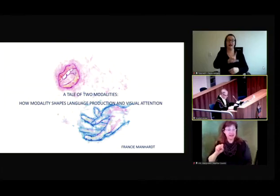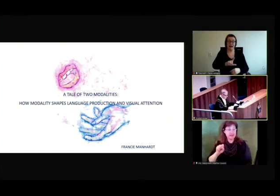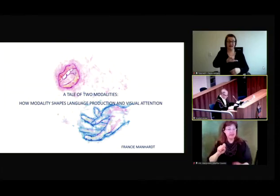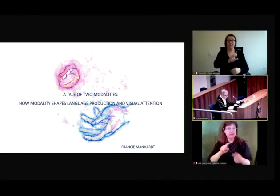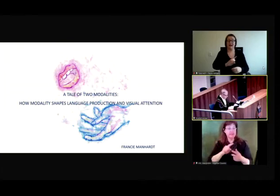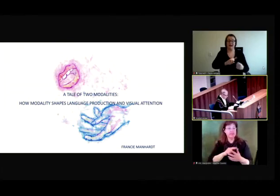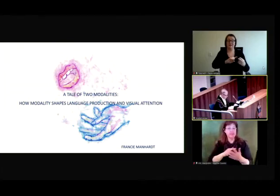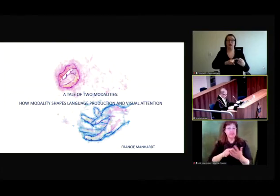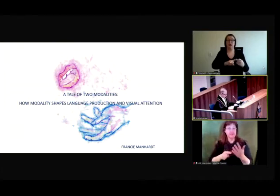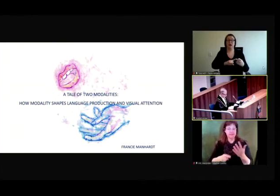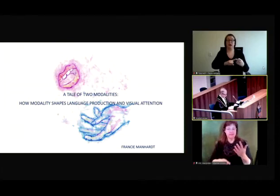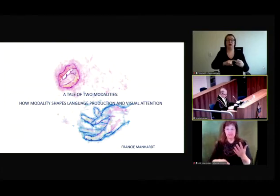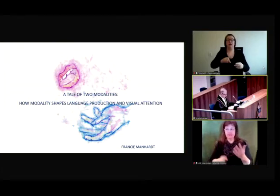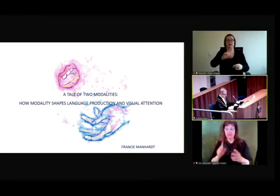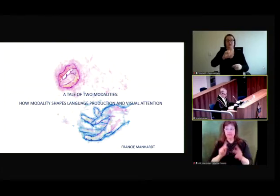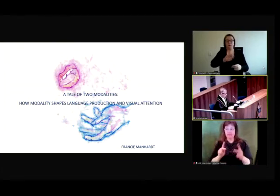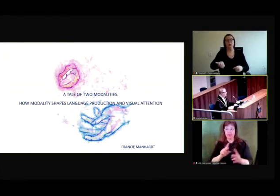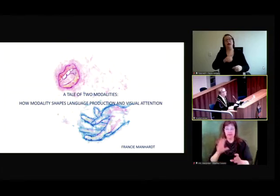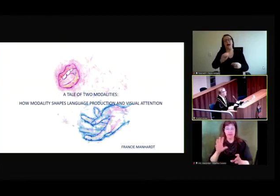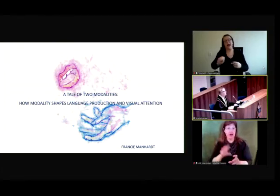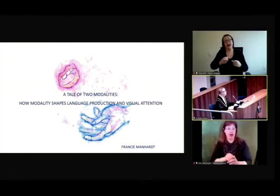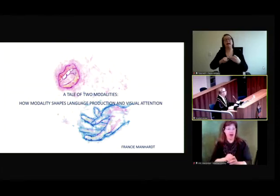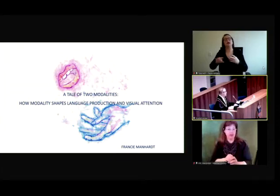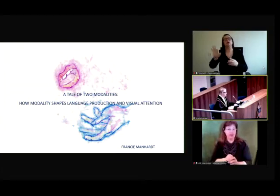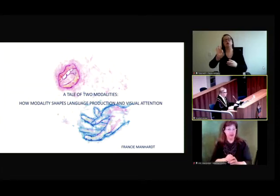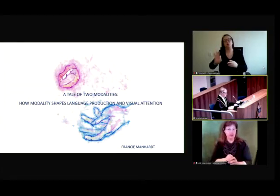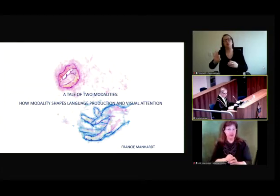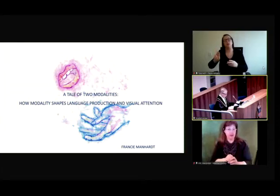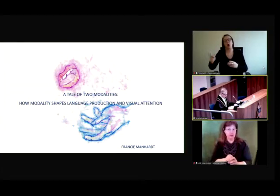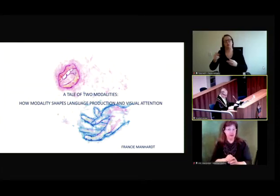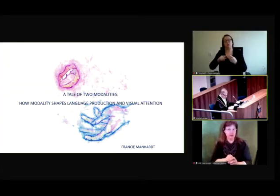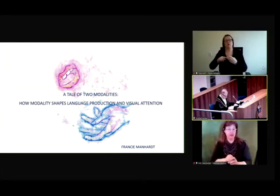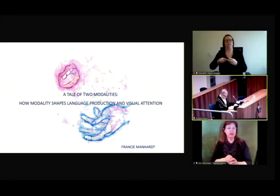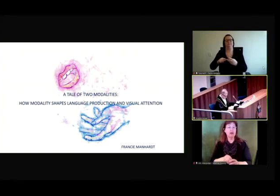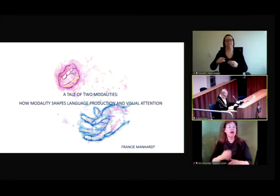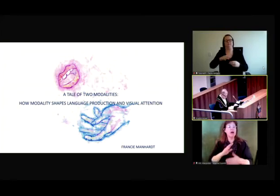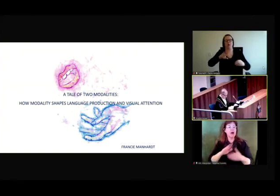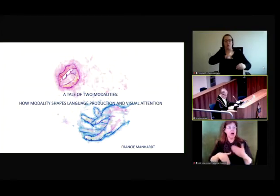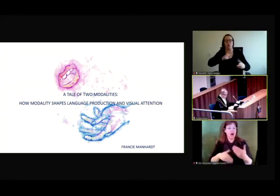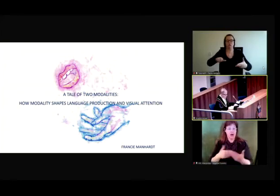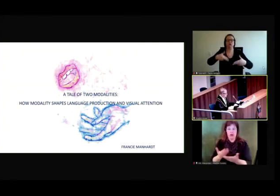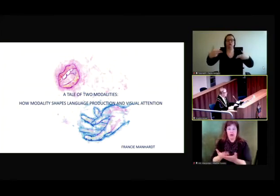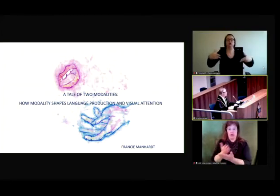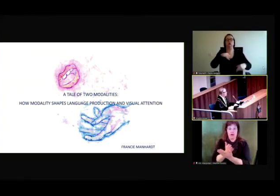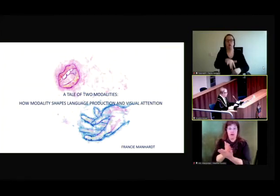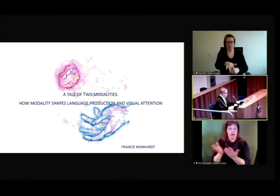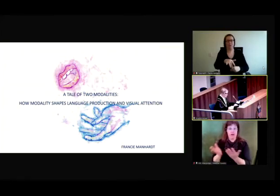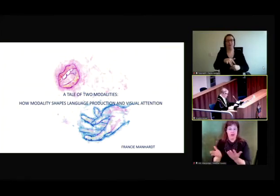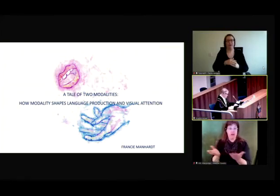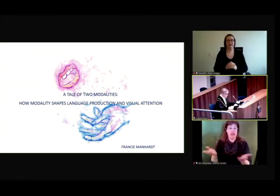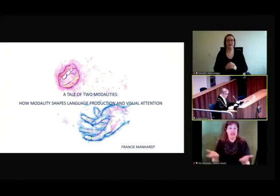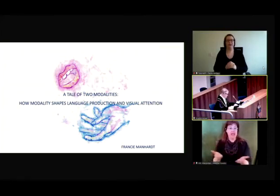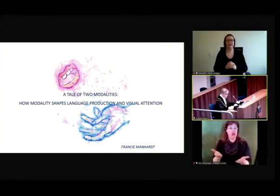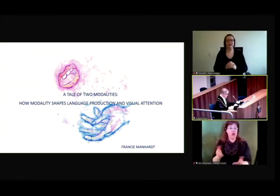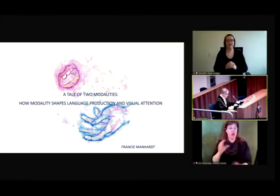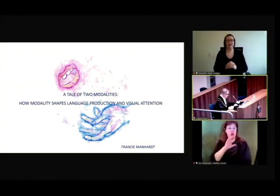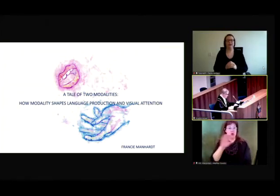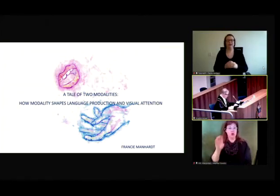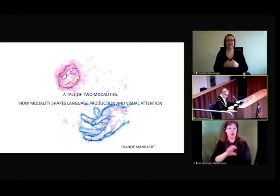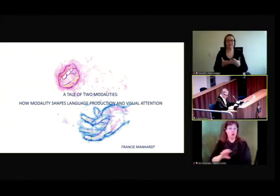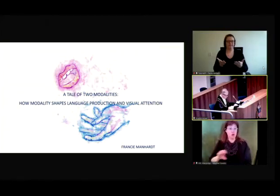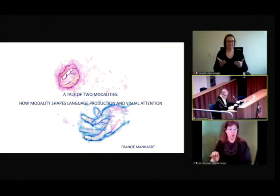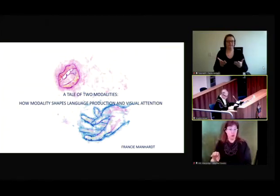Egger, Tom Uitenbogert. They will be present on Zoom, which does not facilitate